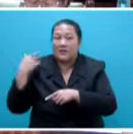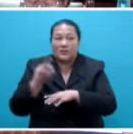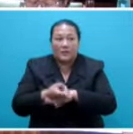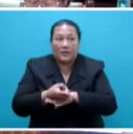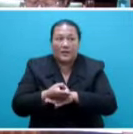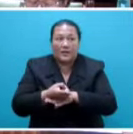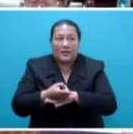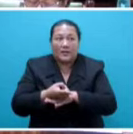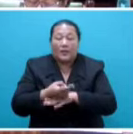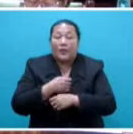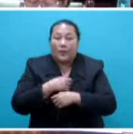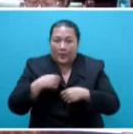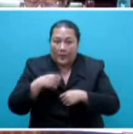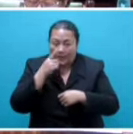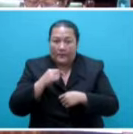more